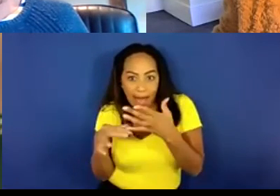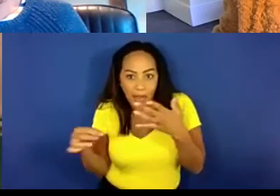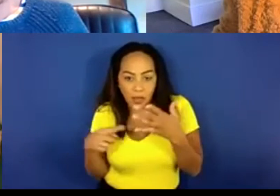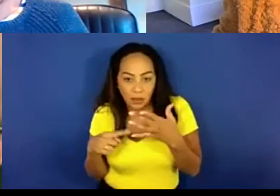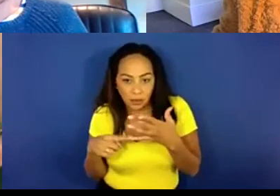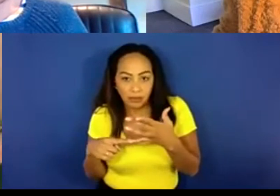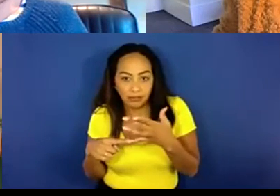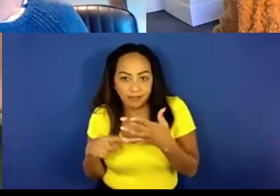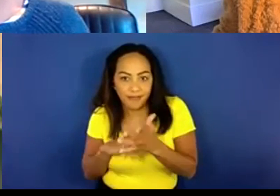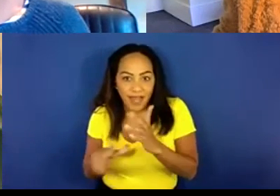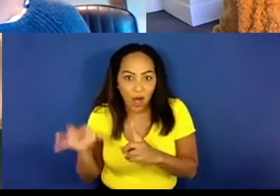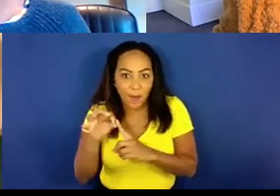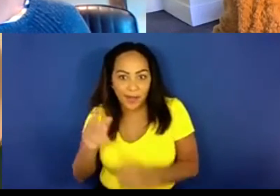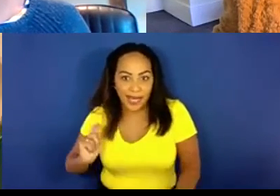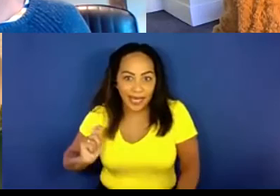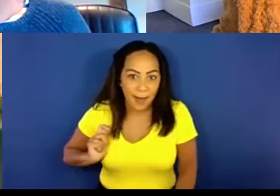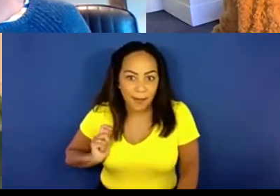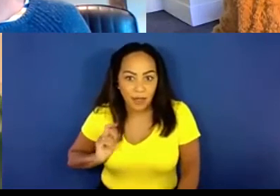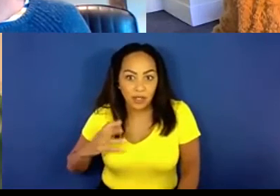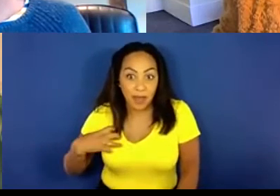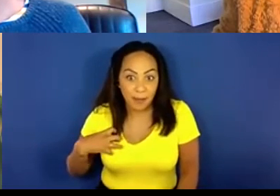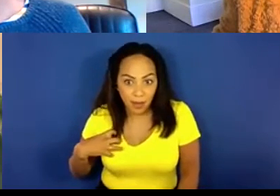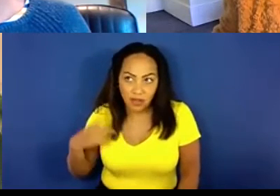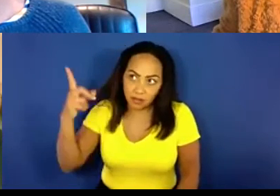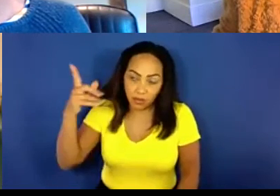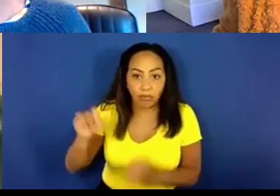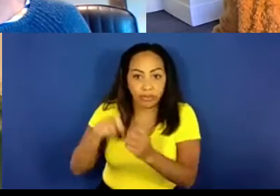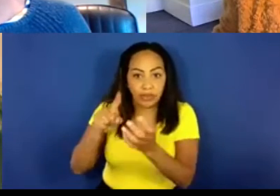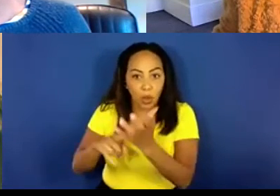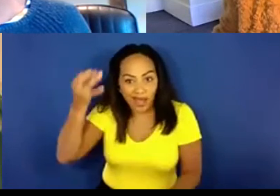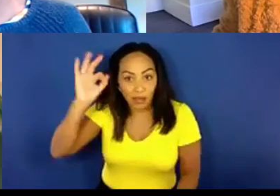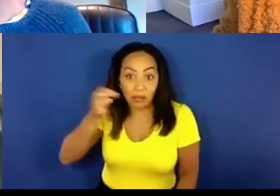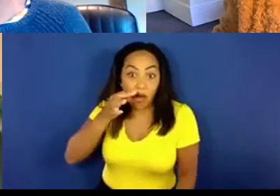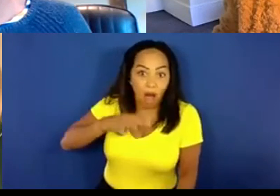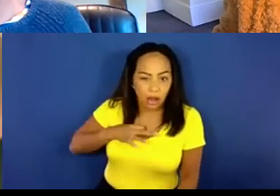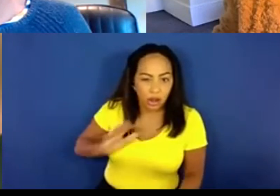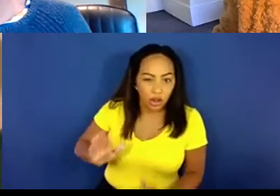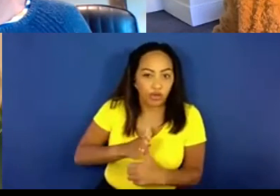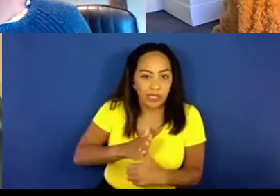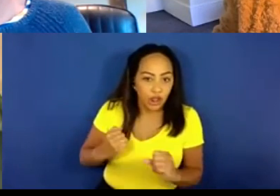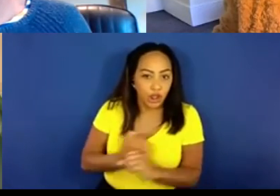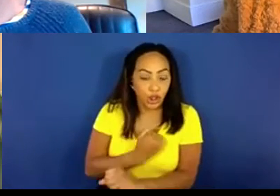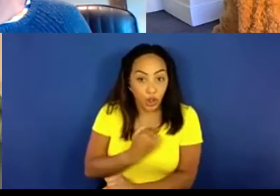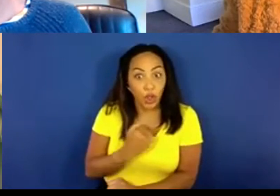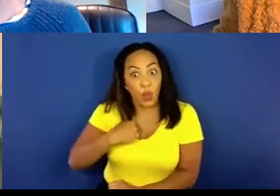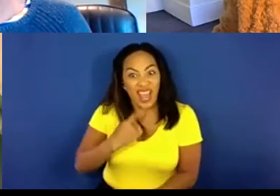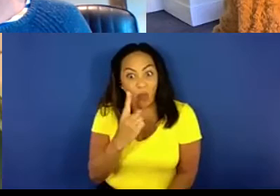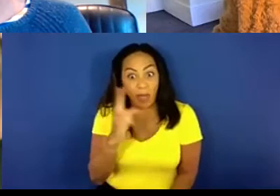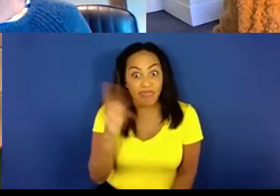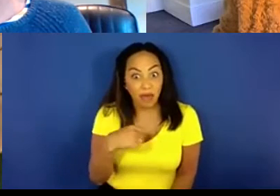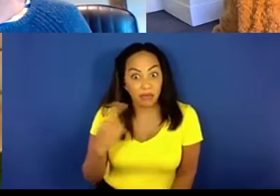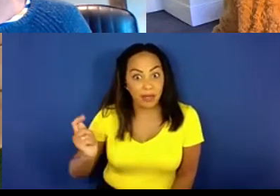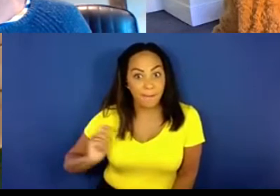I've got just under 1,000 of them now, and something that I think is sort of encapsulates things for me is that we do a survey with